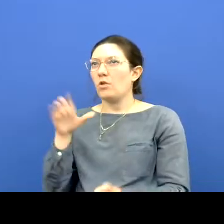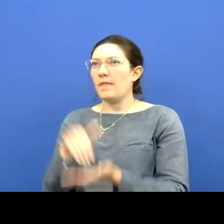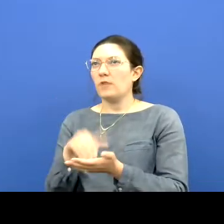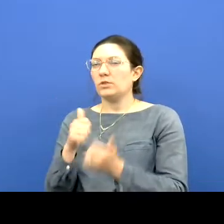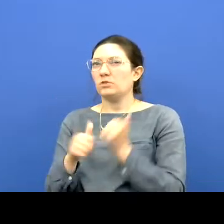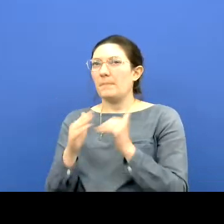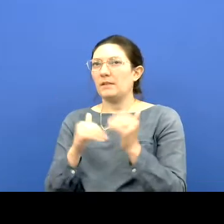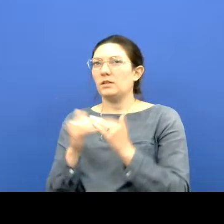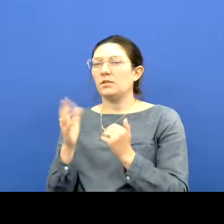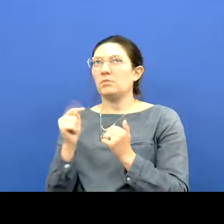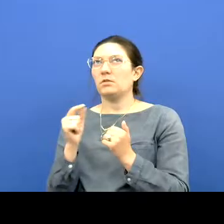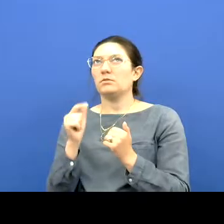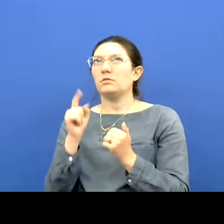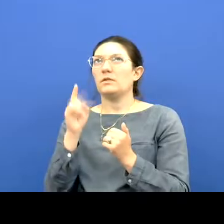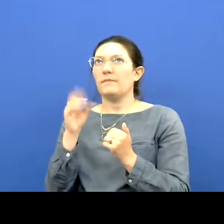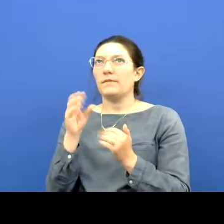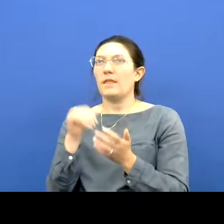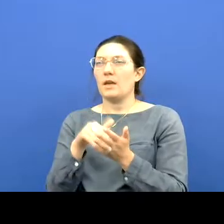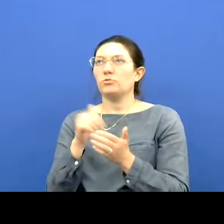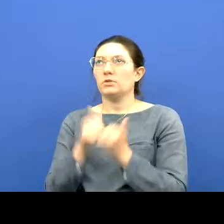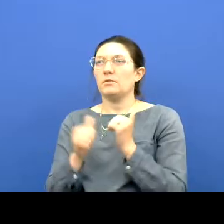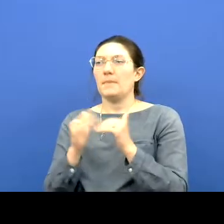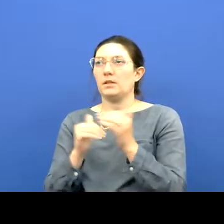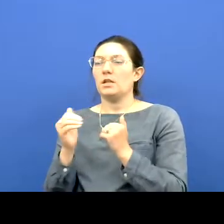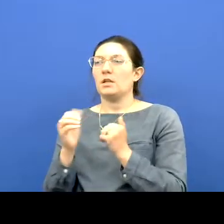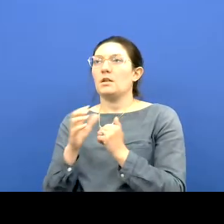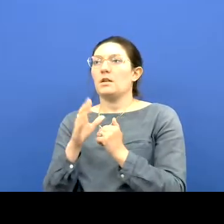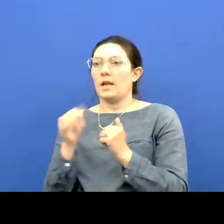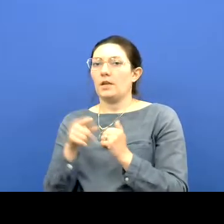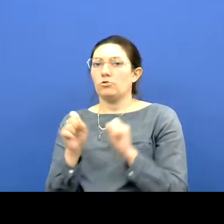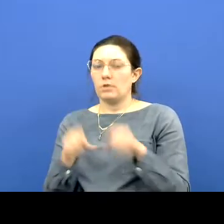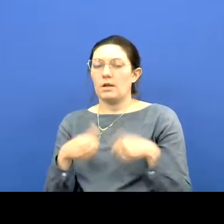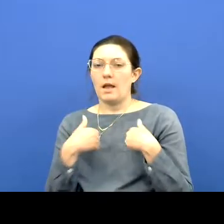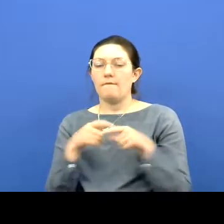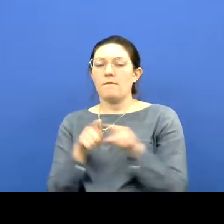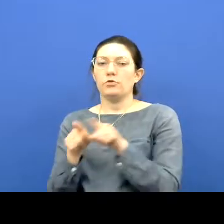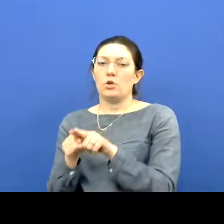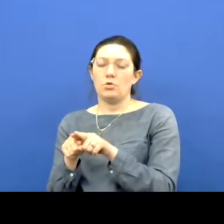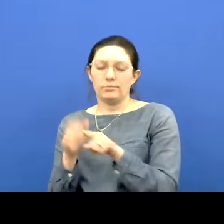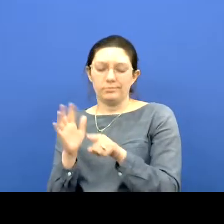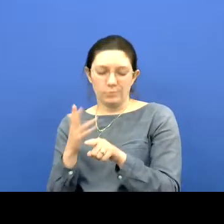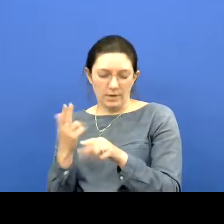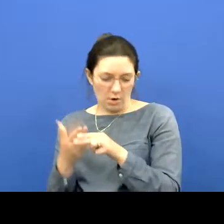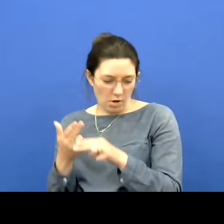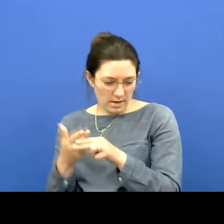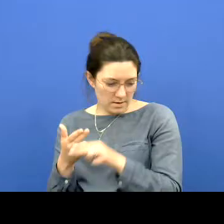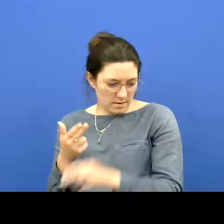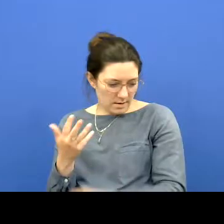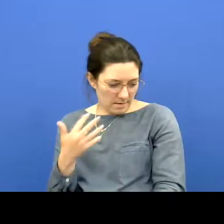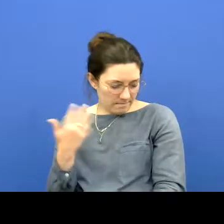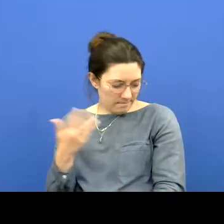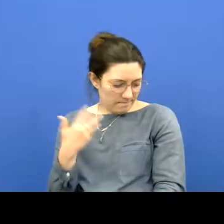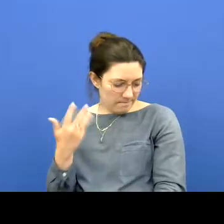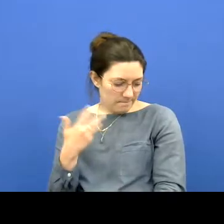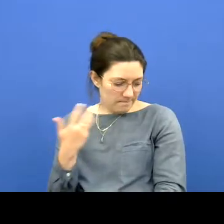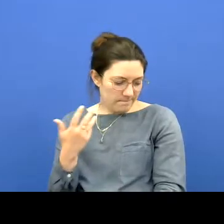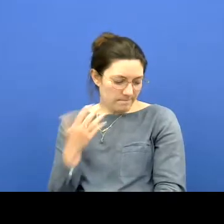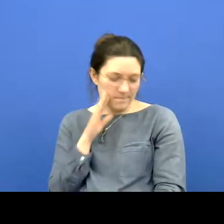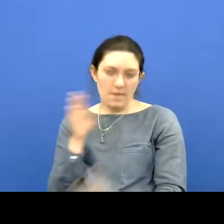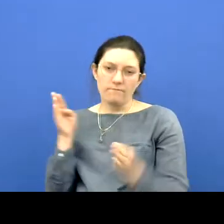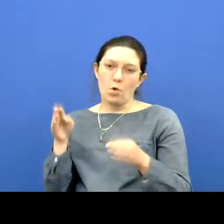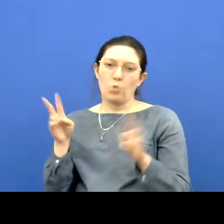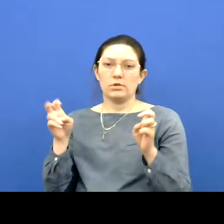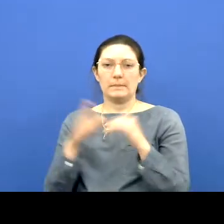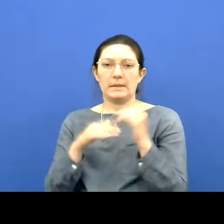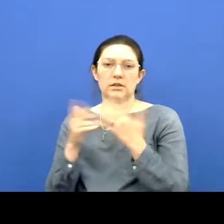I think it's 50,000 per building, and then you can have I forgot what they called it, a focus building, for